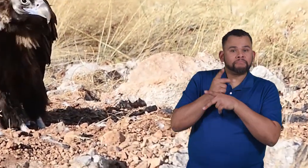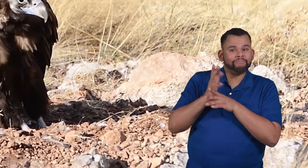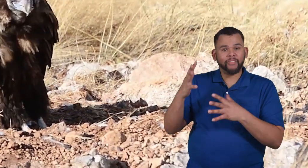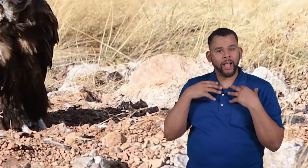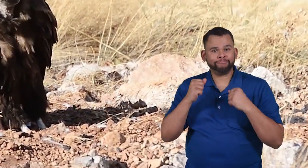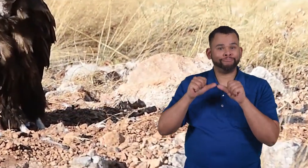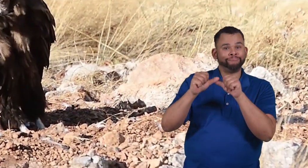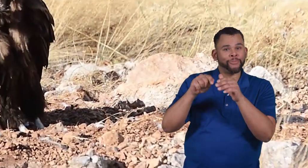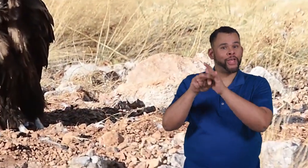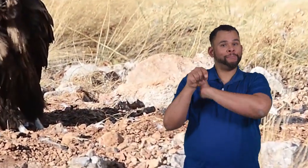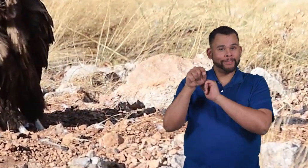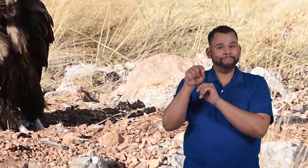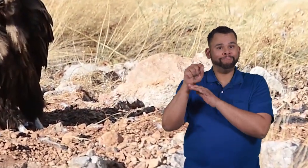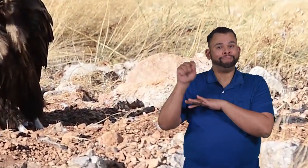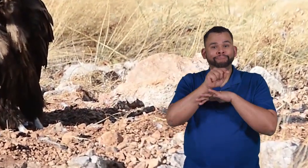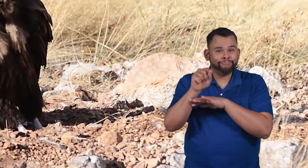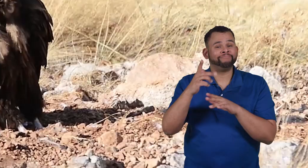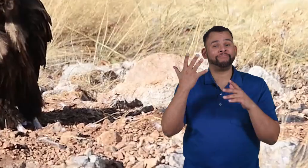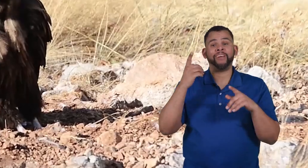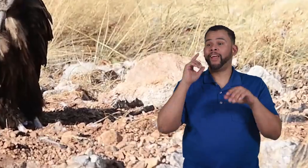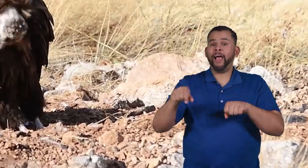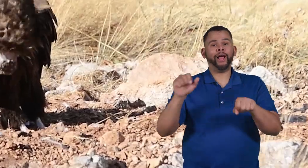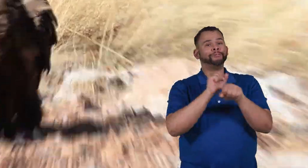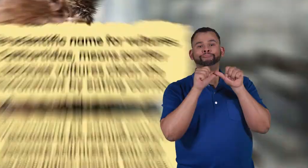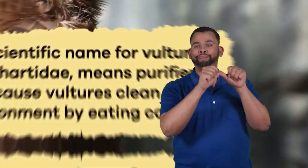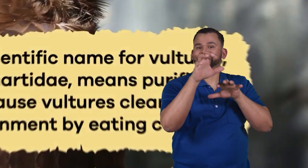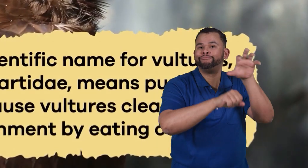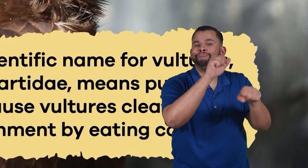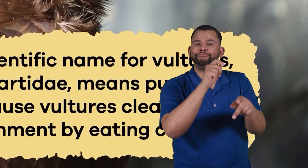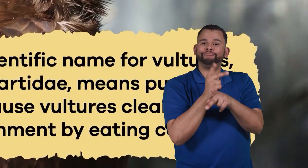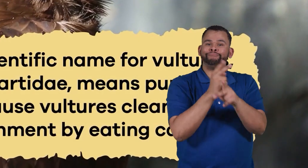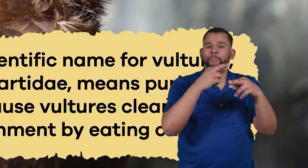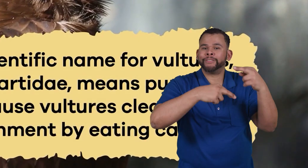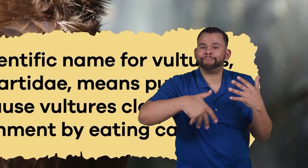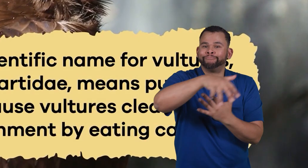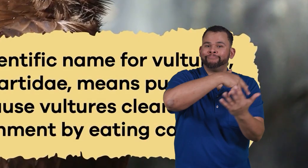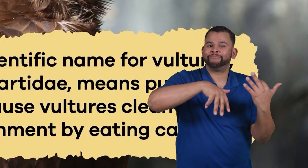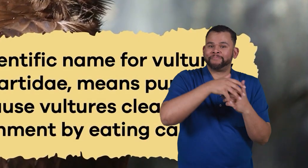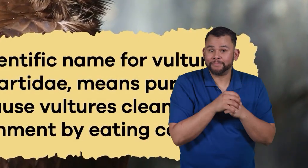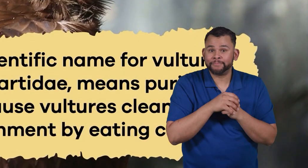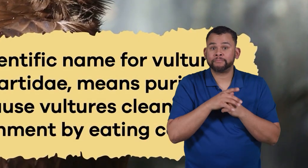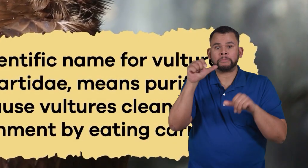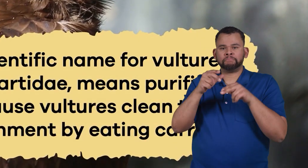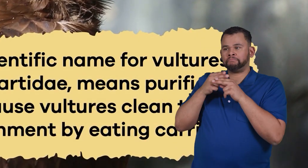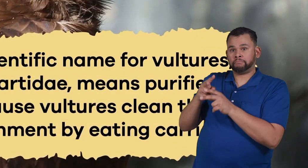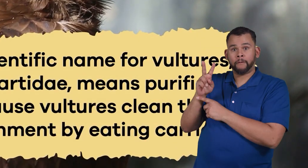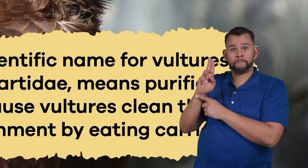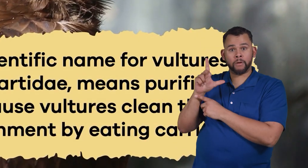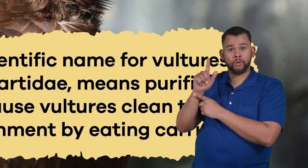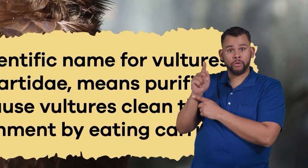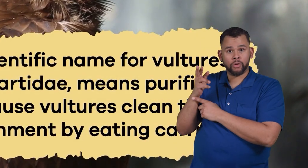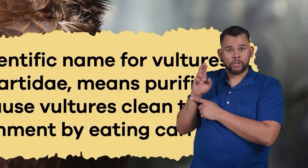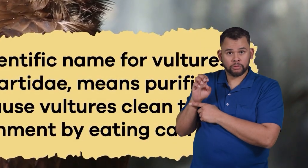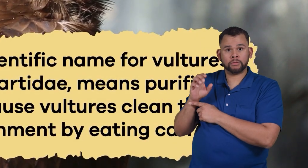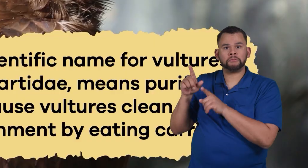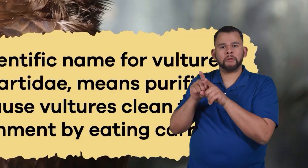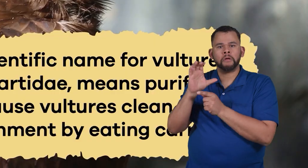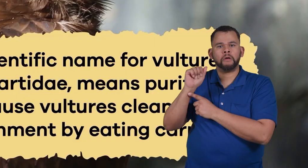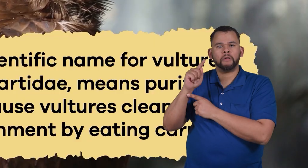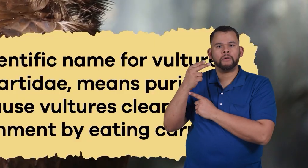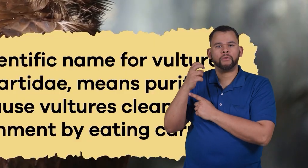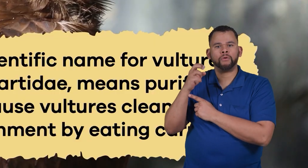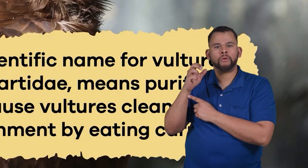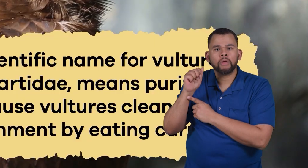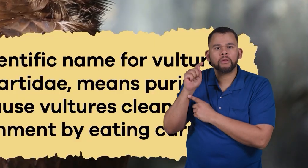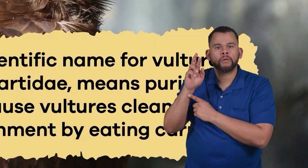hygienic and healthy while doing their job in the wild. The scientific name for vultures, cathartidae, means